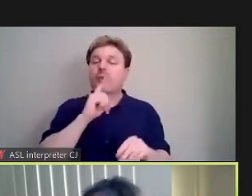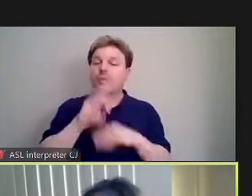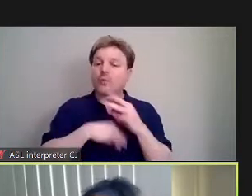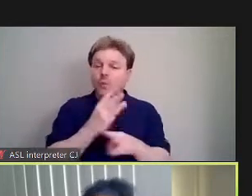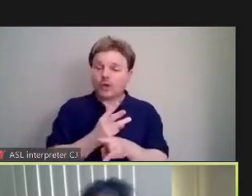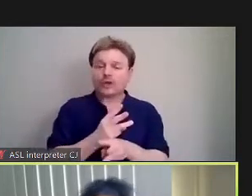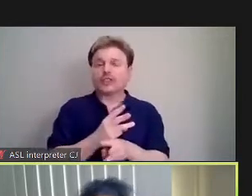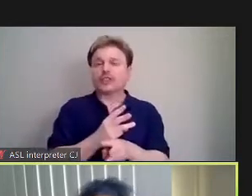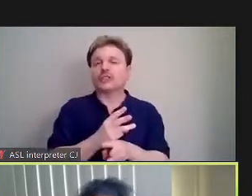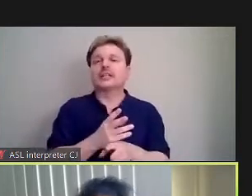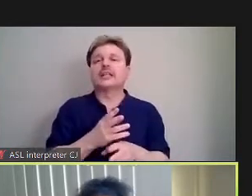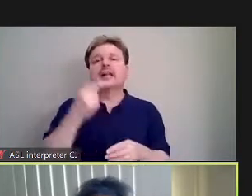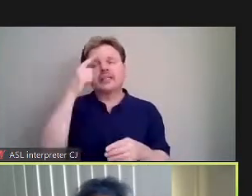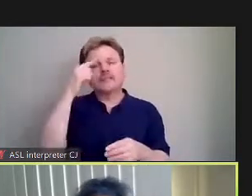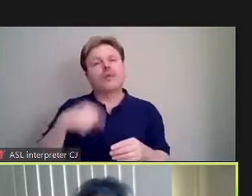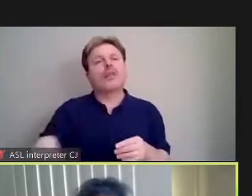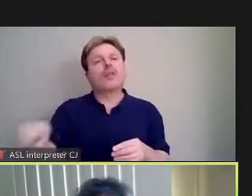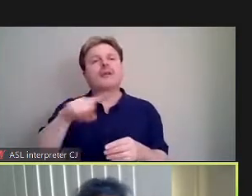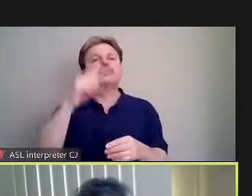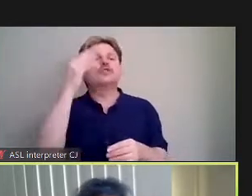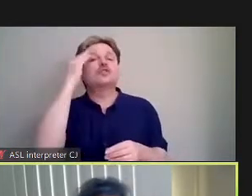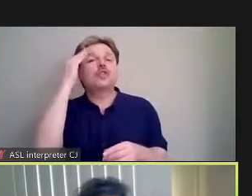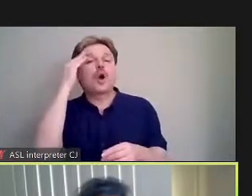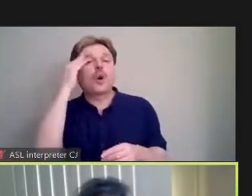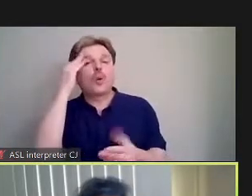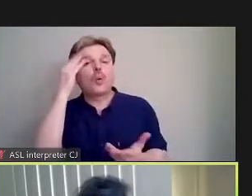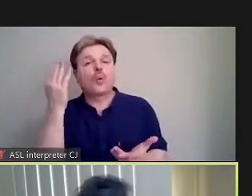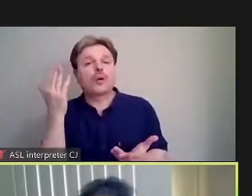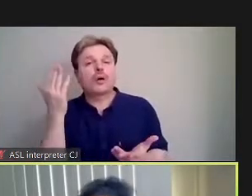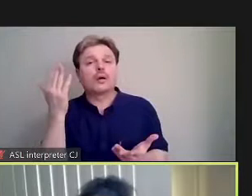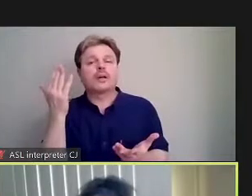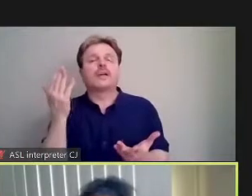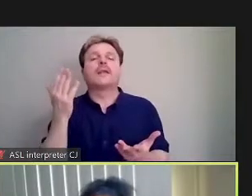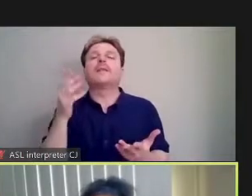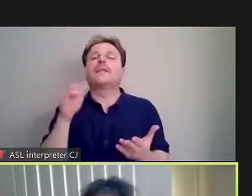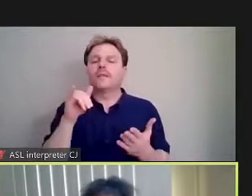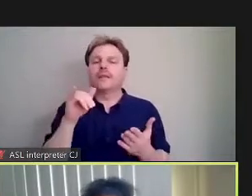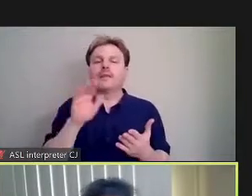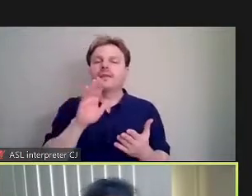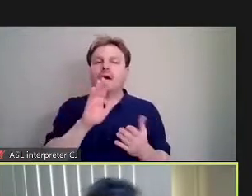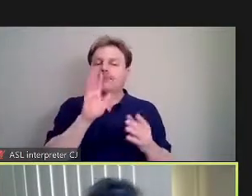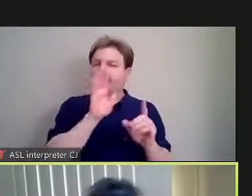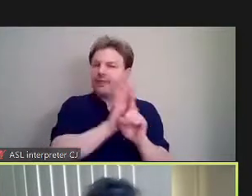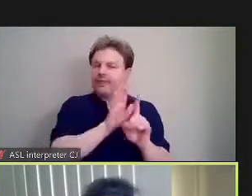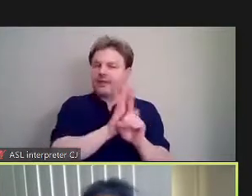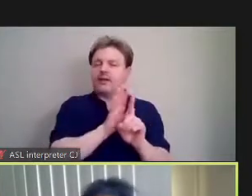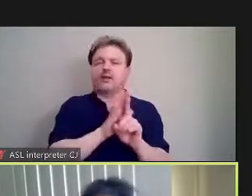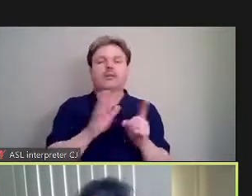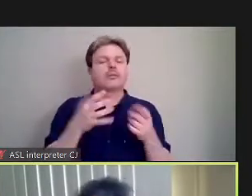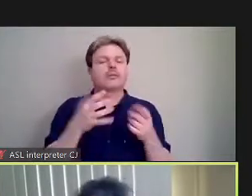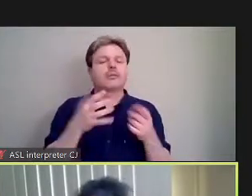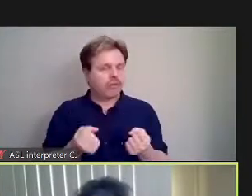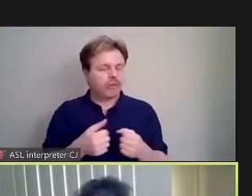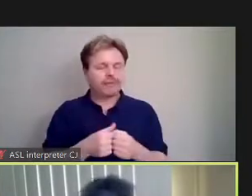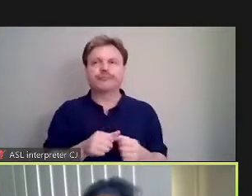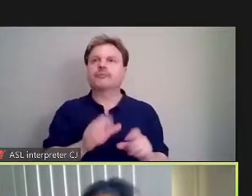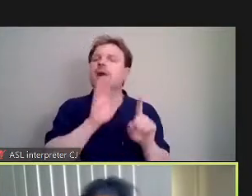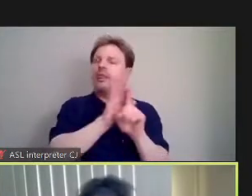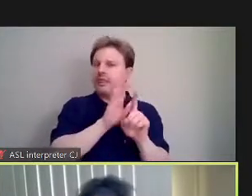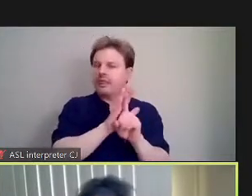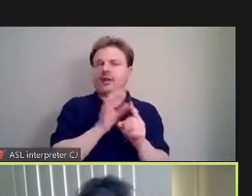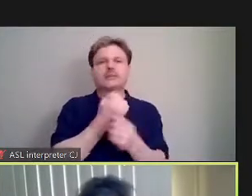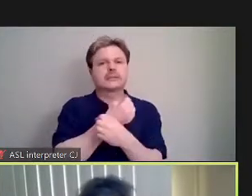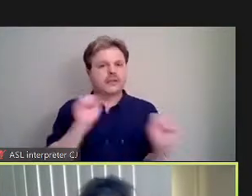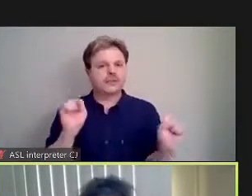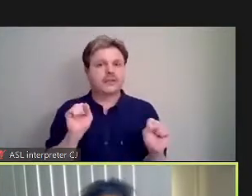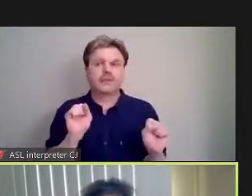is for them to know that their health, their safety is